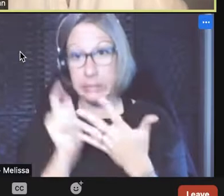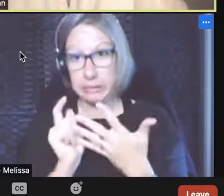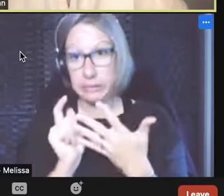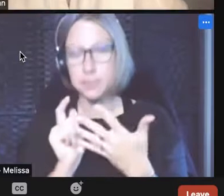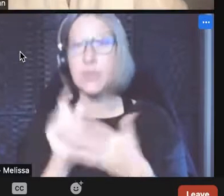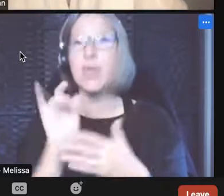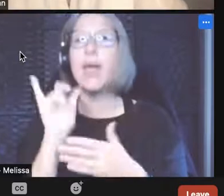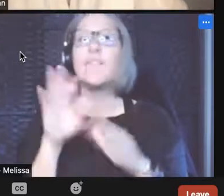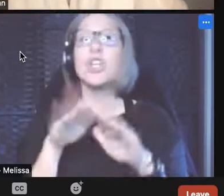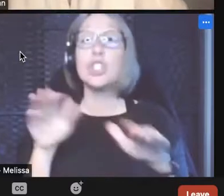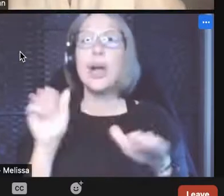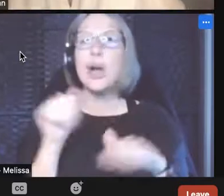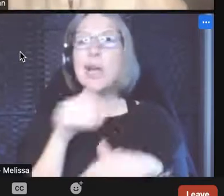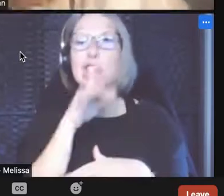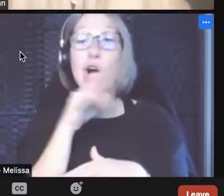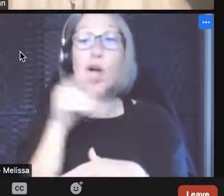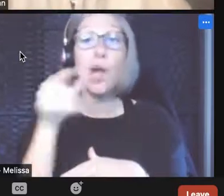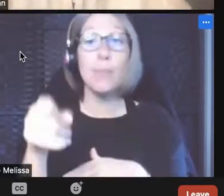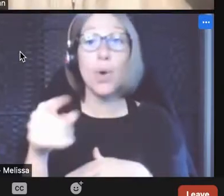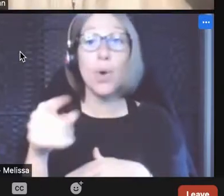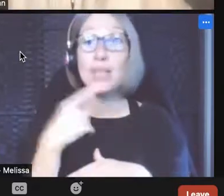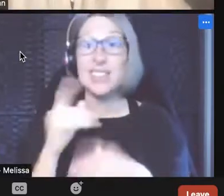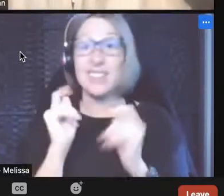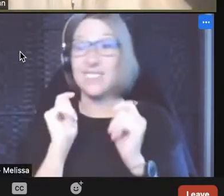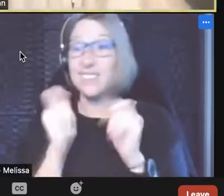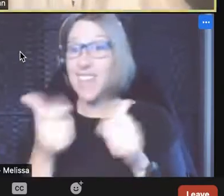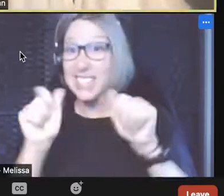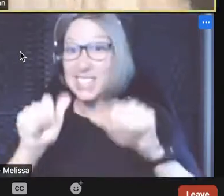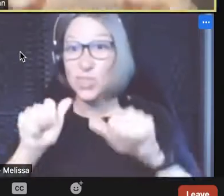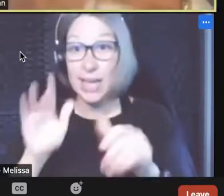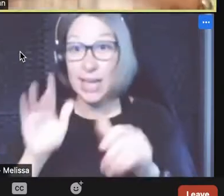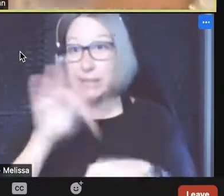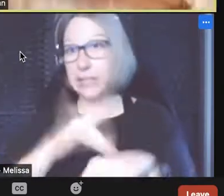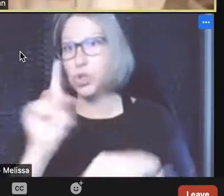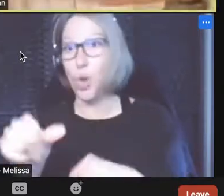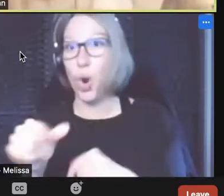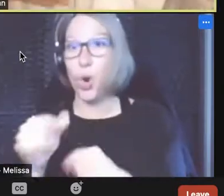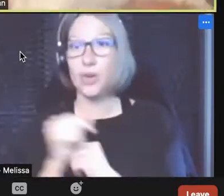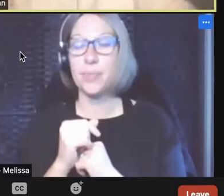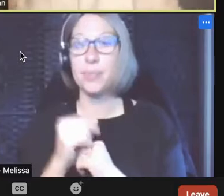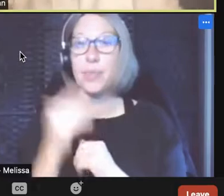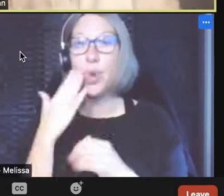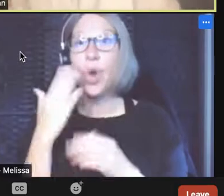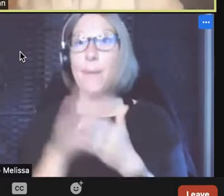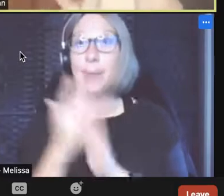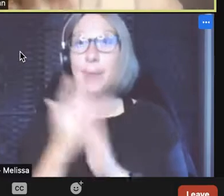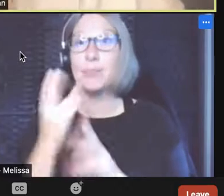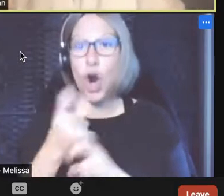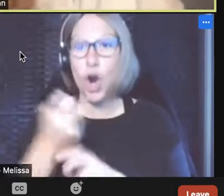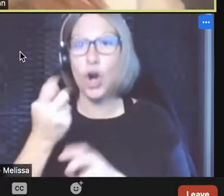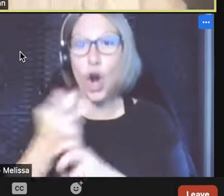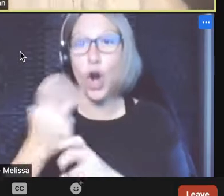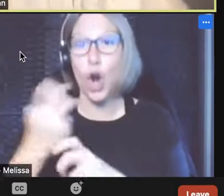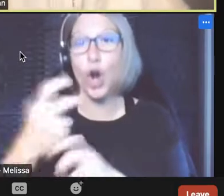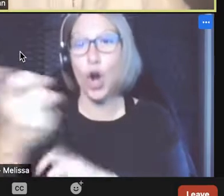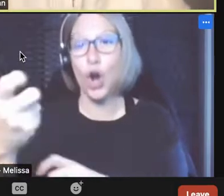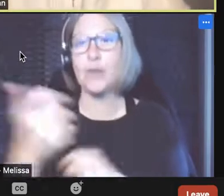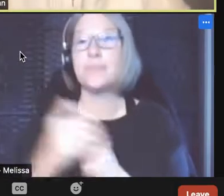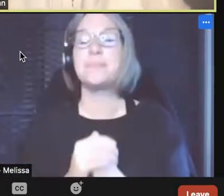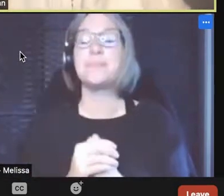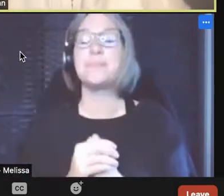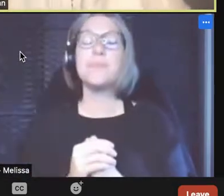talk and point, I just say, fast as you can, touch the dog. And with each card, it gets harder, and fast as they can, they try to